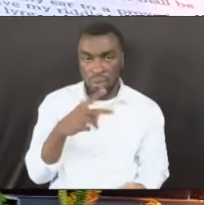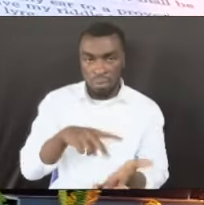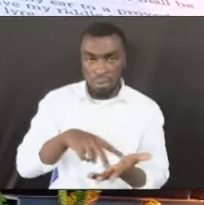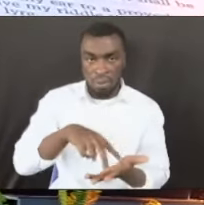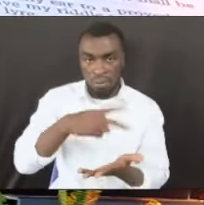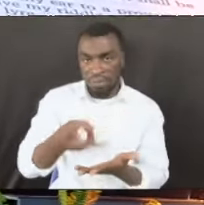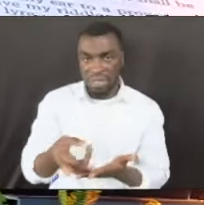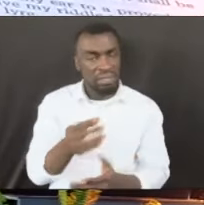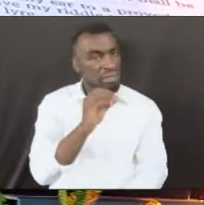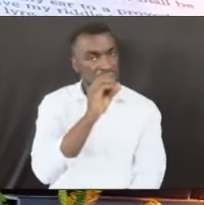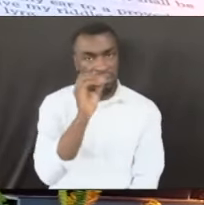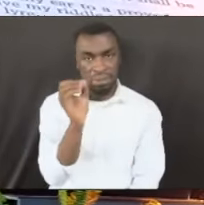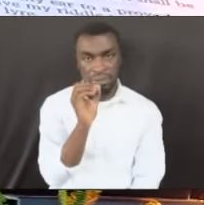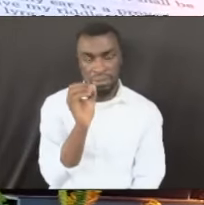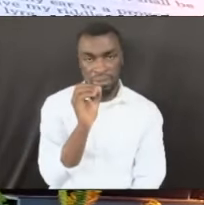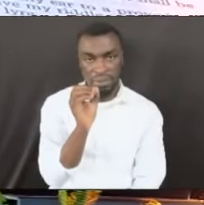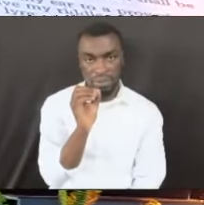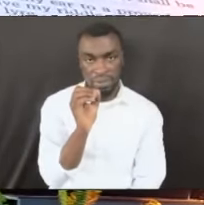not.